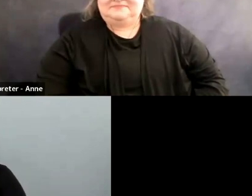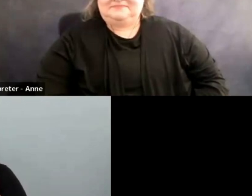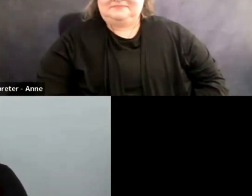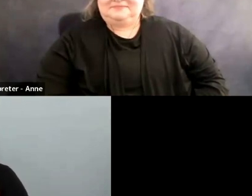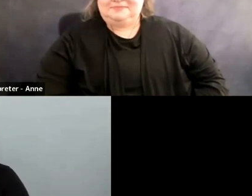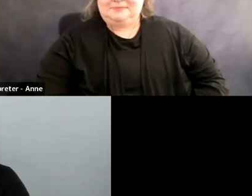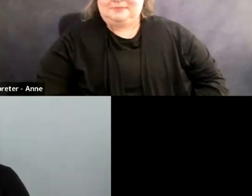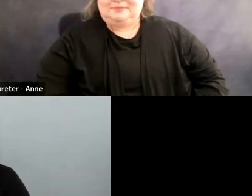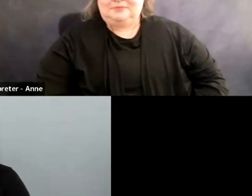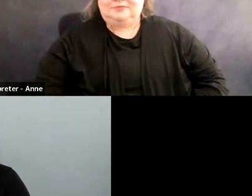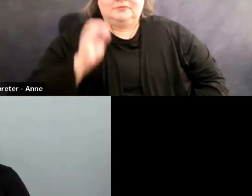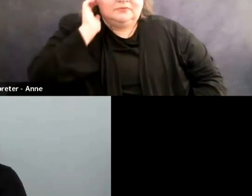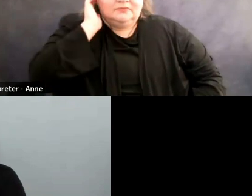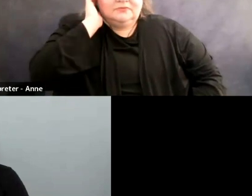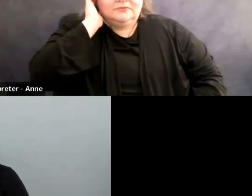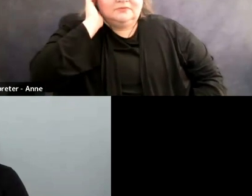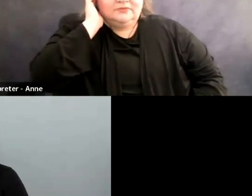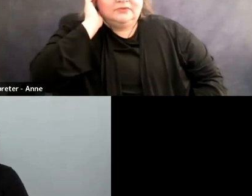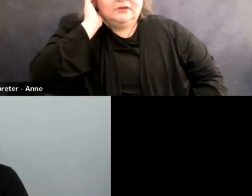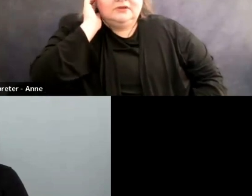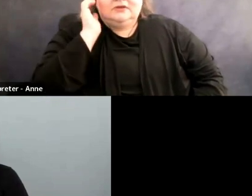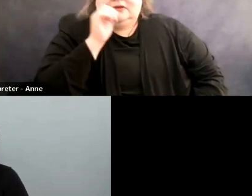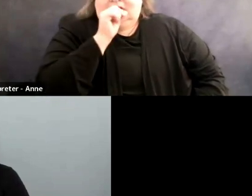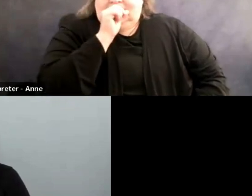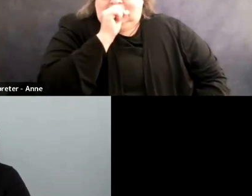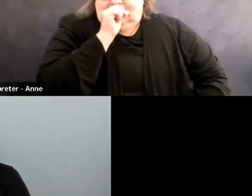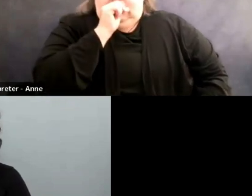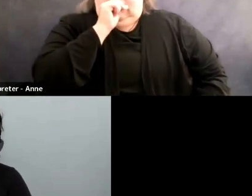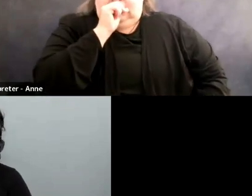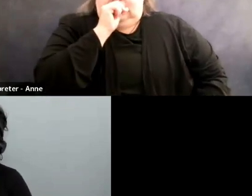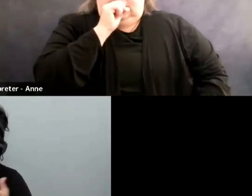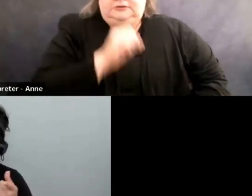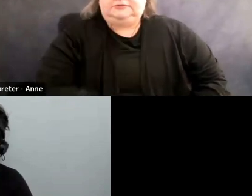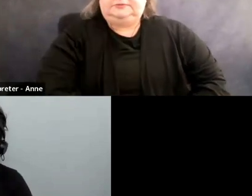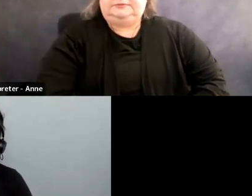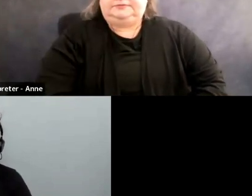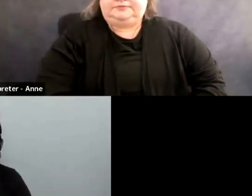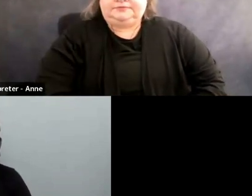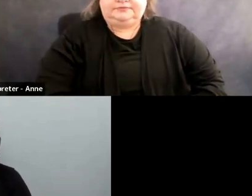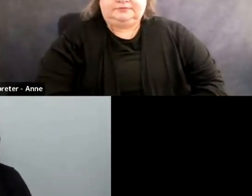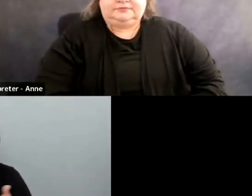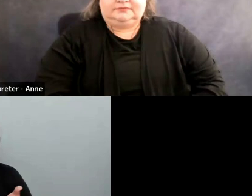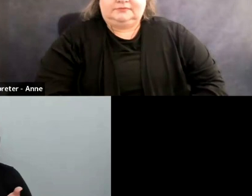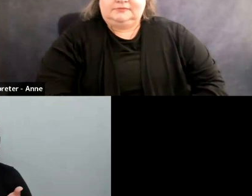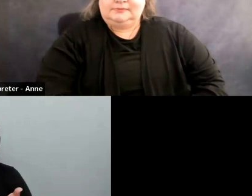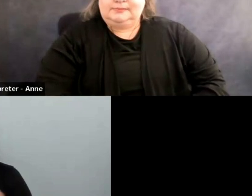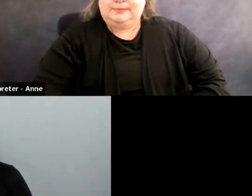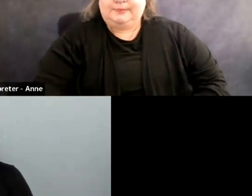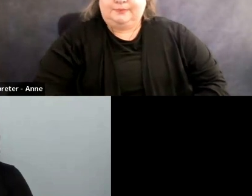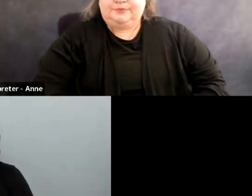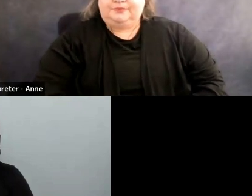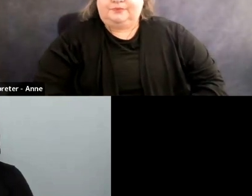increase safety. And oftentimes when that happens, we need